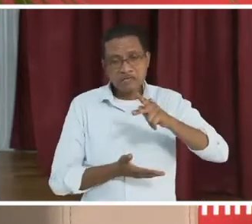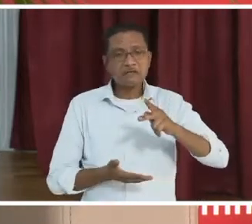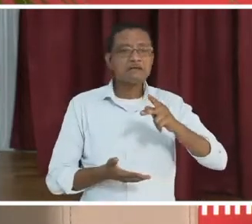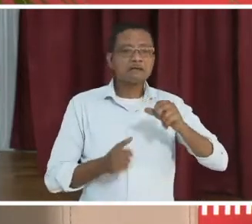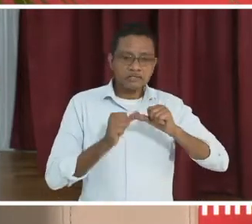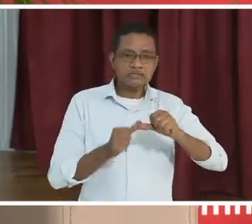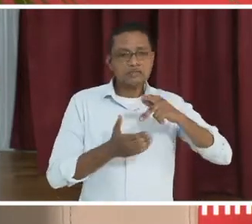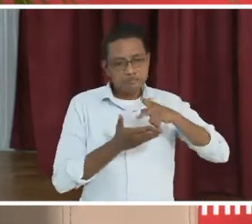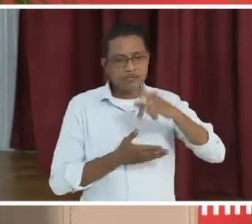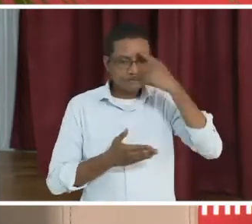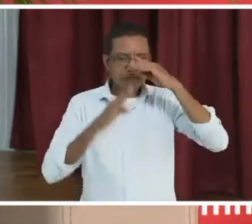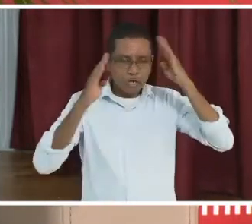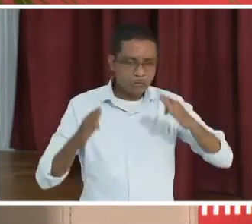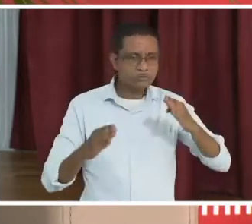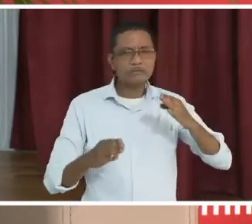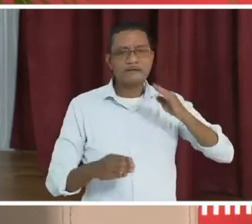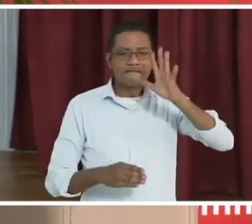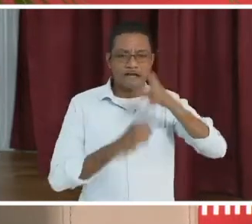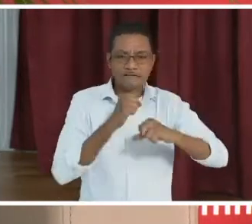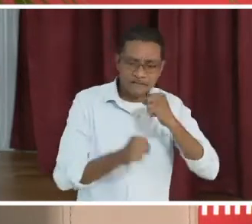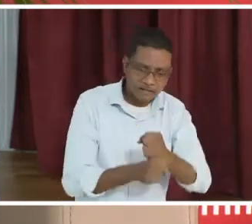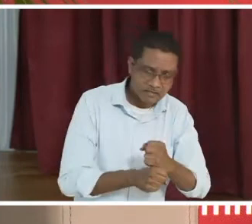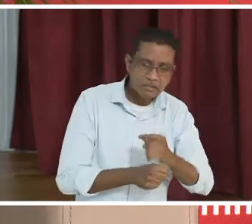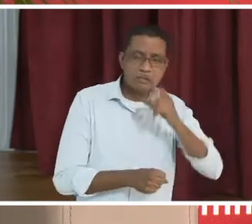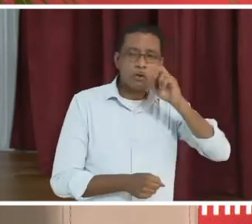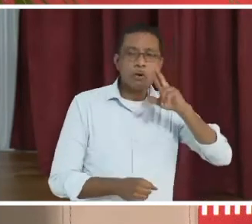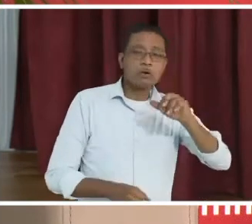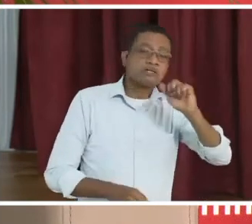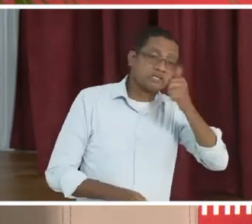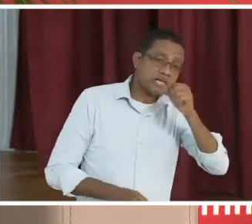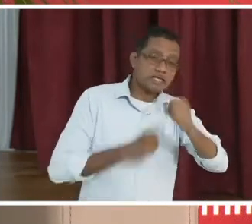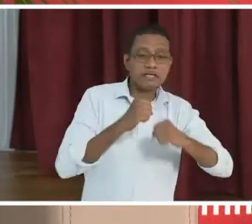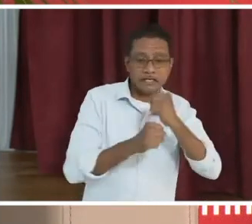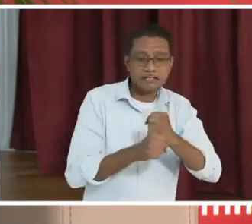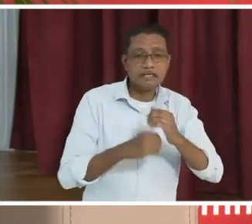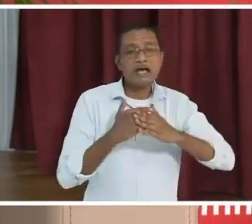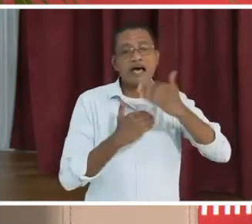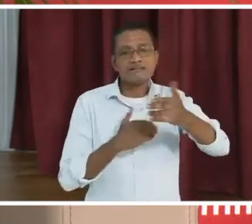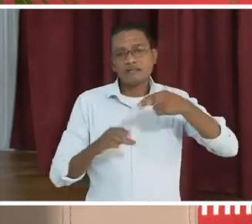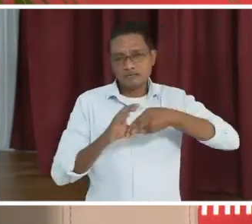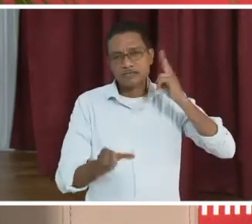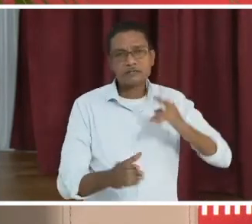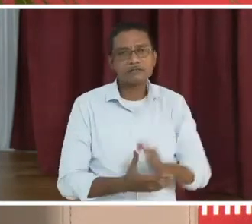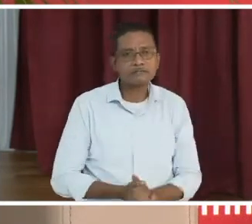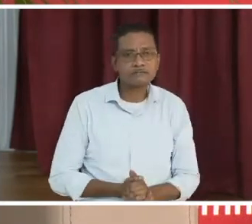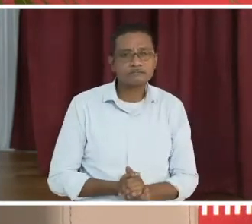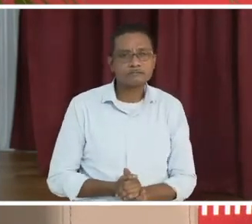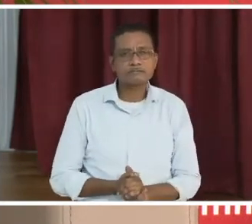in terms of looking at that as a criteria. Outside of that, individuals would just have to provide us